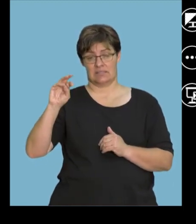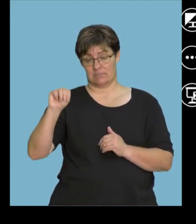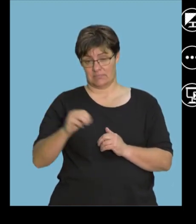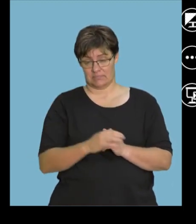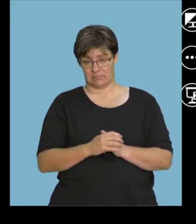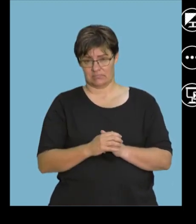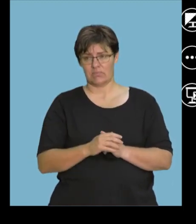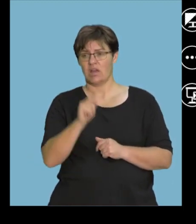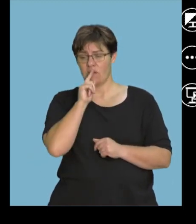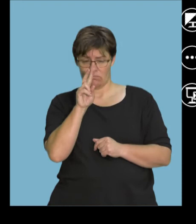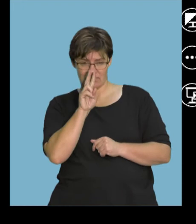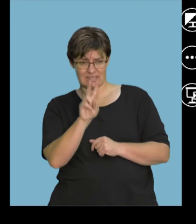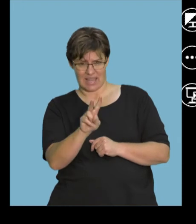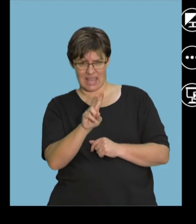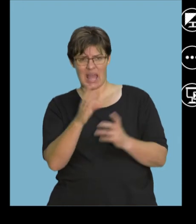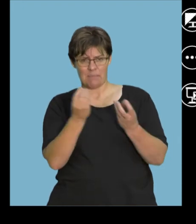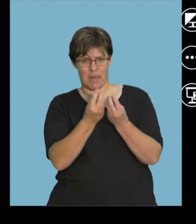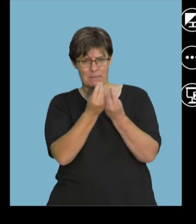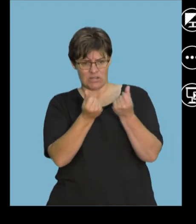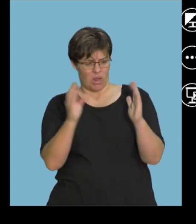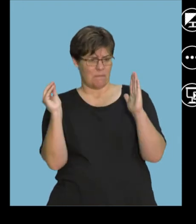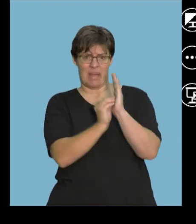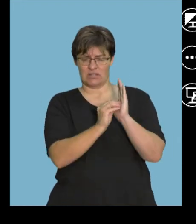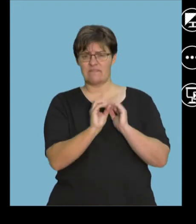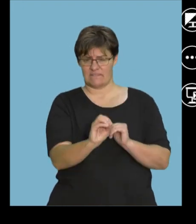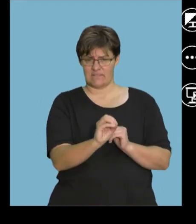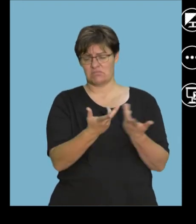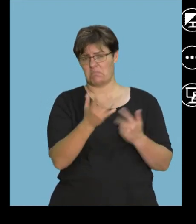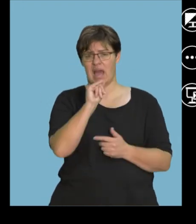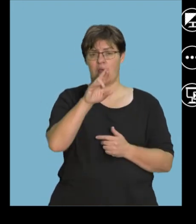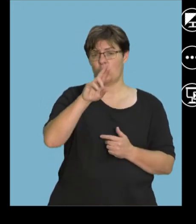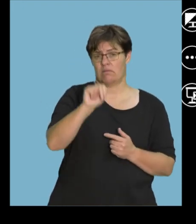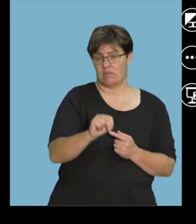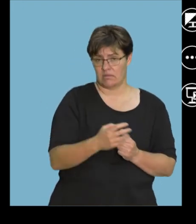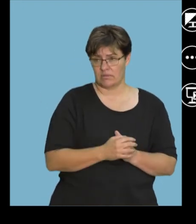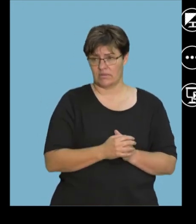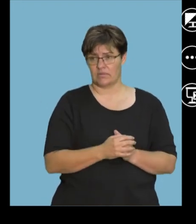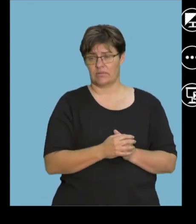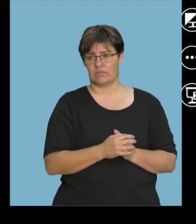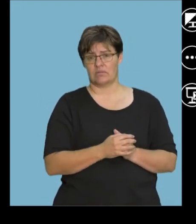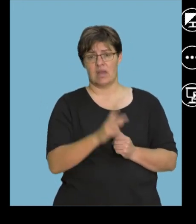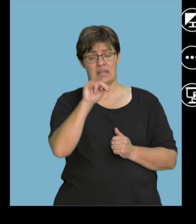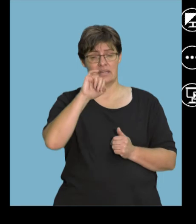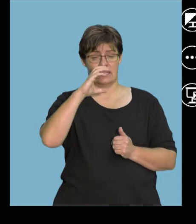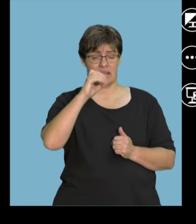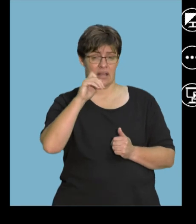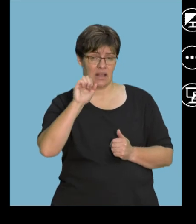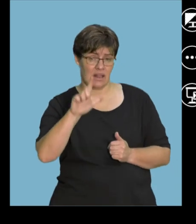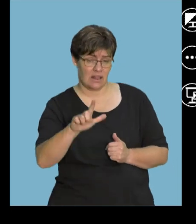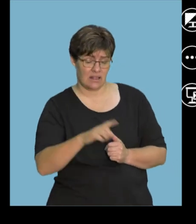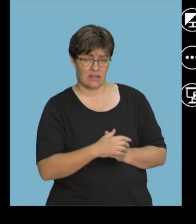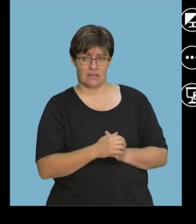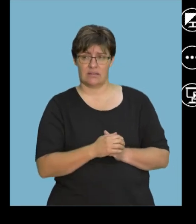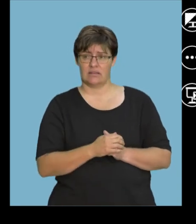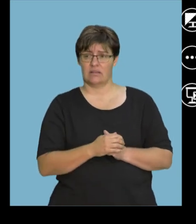to something that is magnetic. Okay, so if a material, say iron, right,